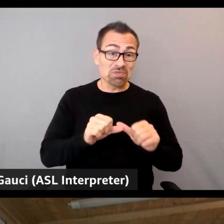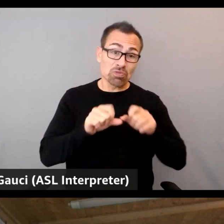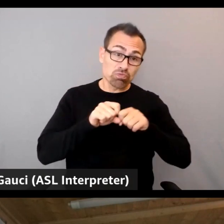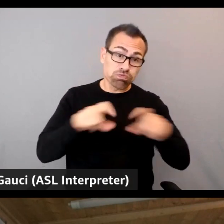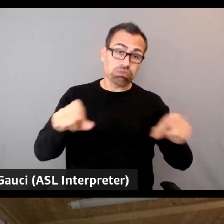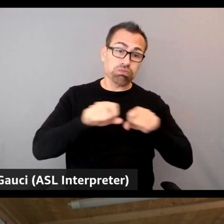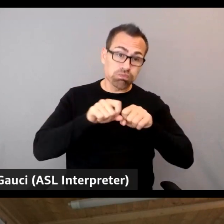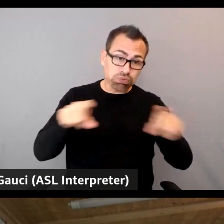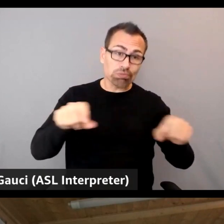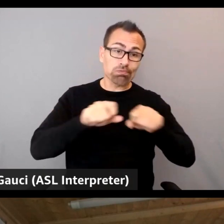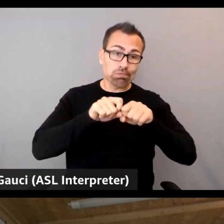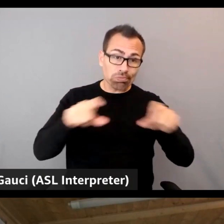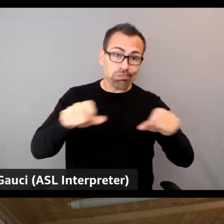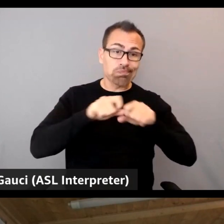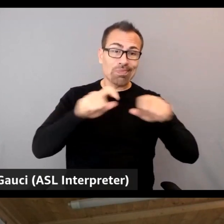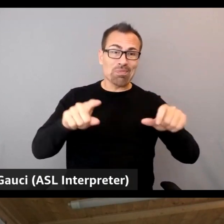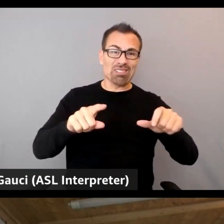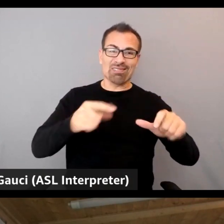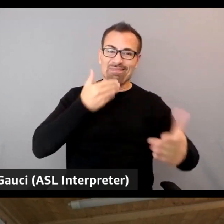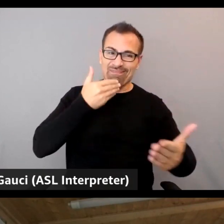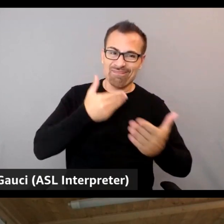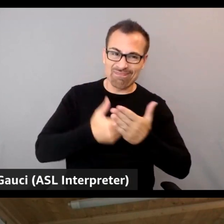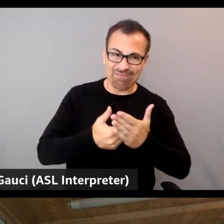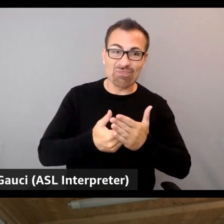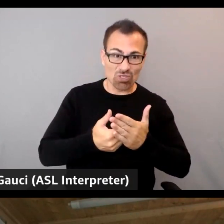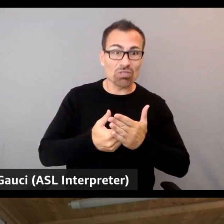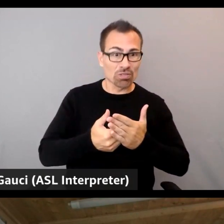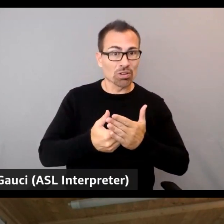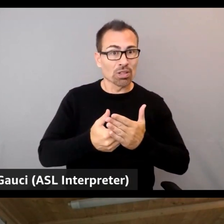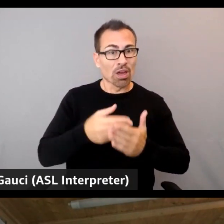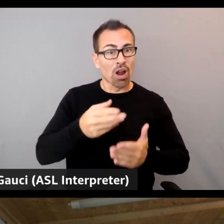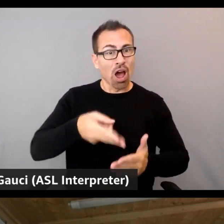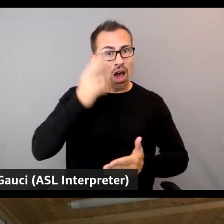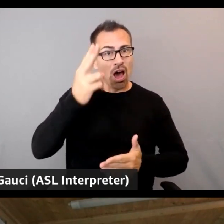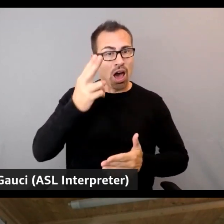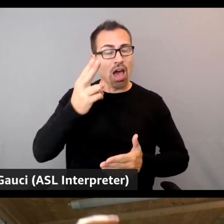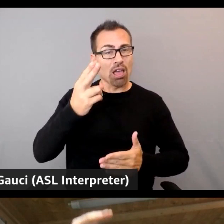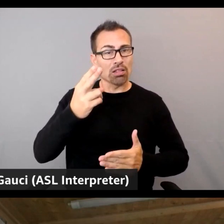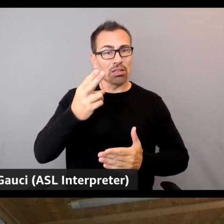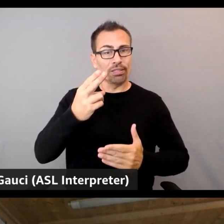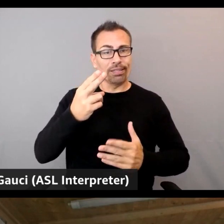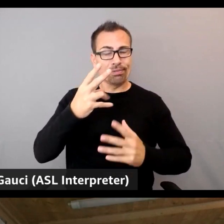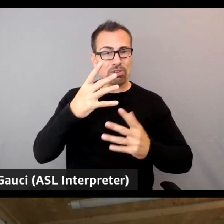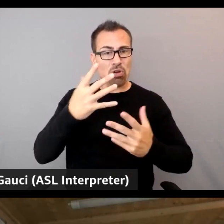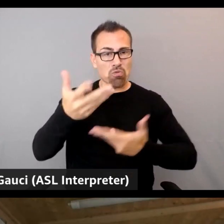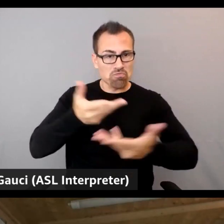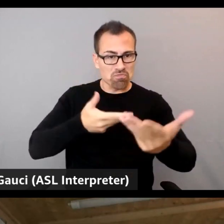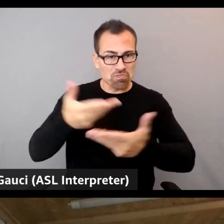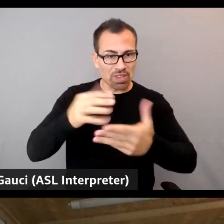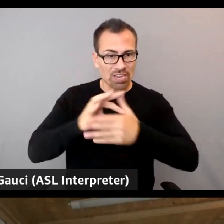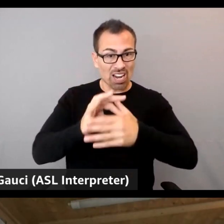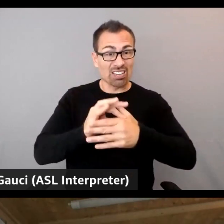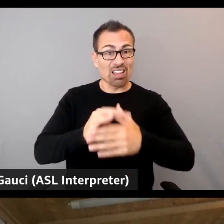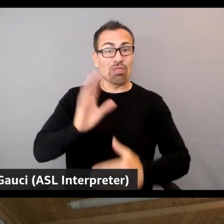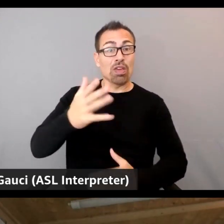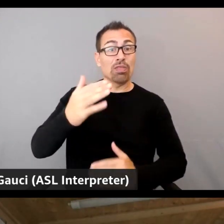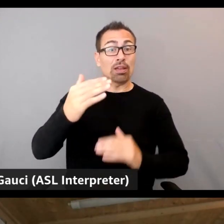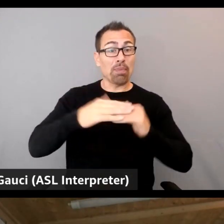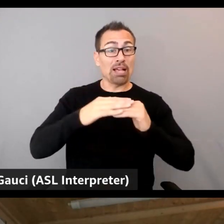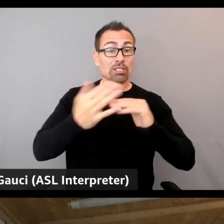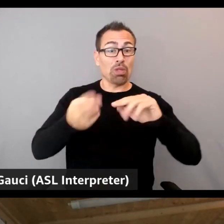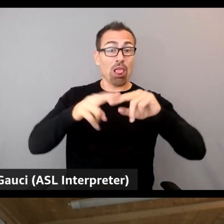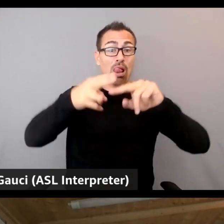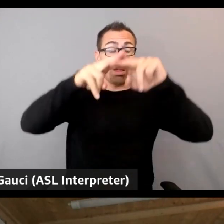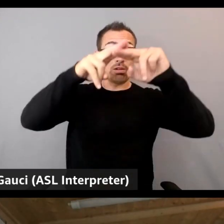emails that's highly engaged, again, good practice, that capacity will increase and increase in that IP. But no